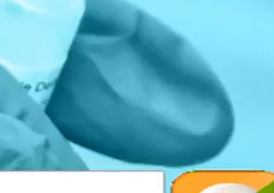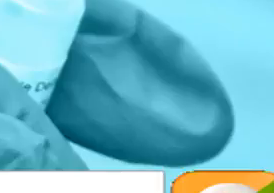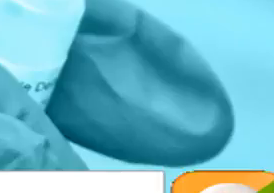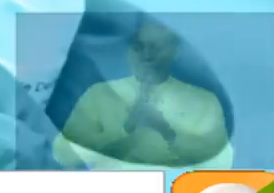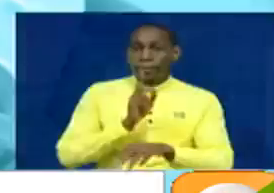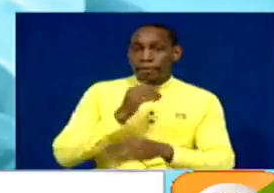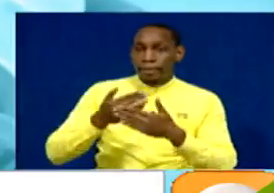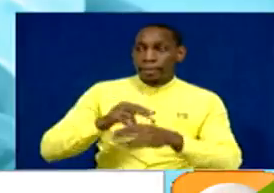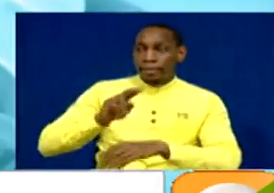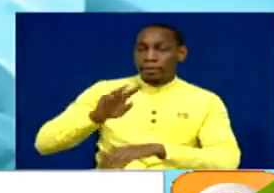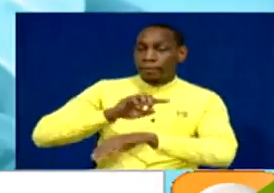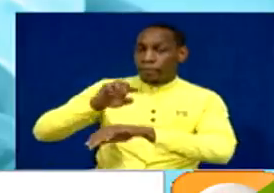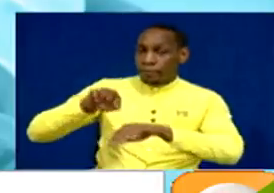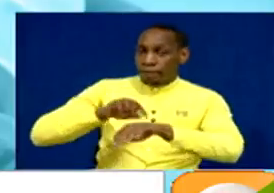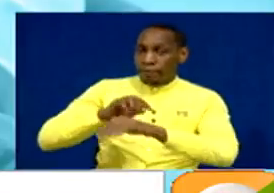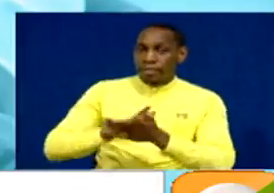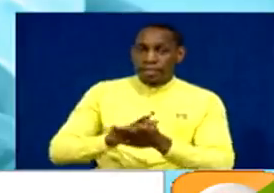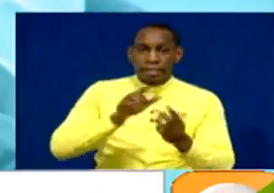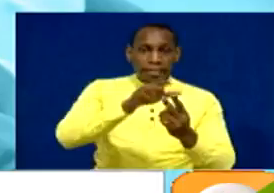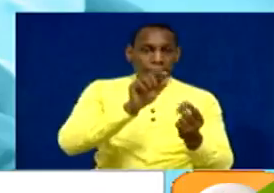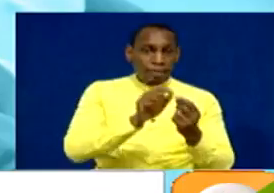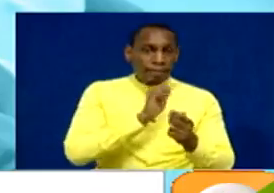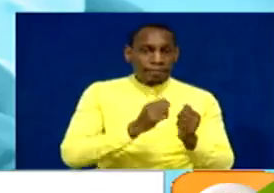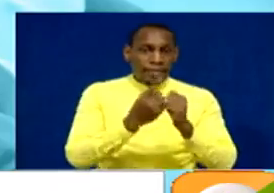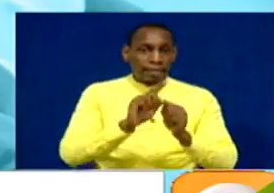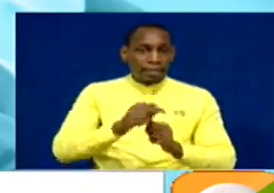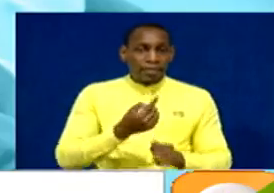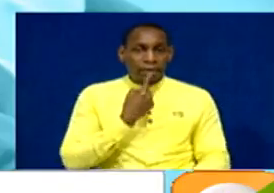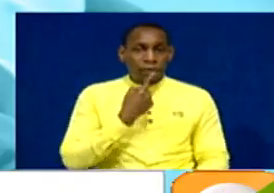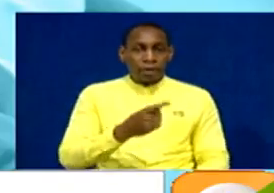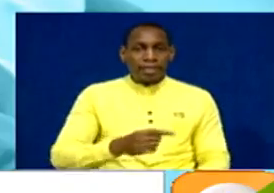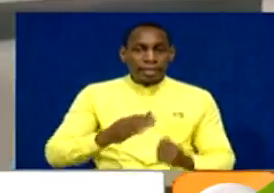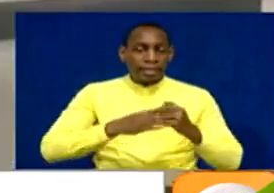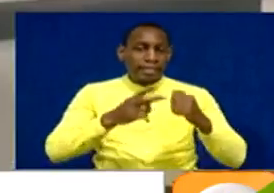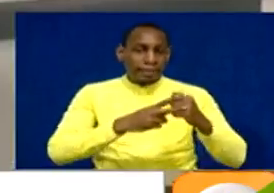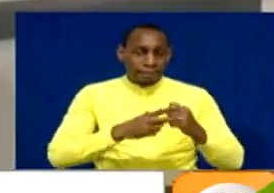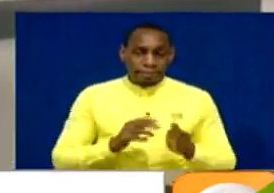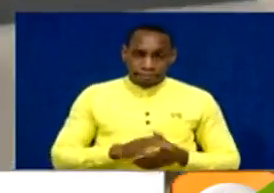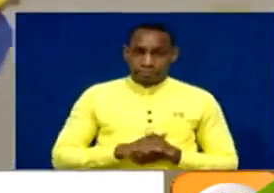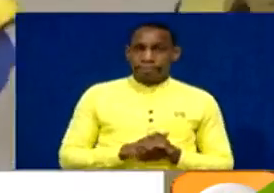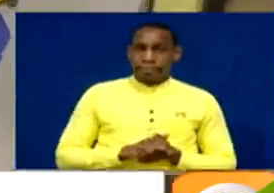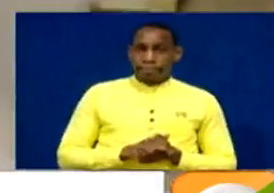infections registered in the last 24 hours from a sample size of 11,197.